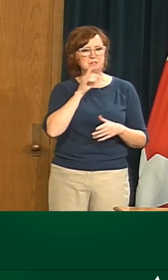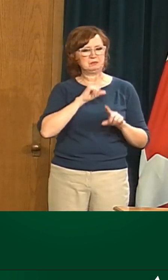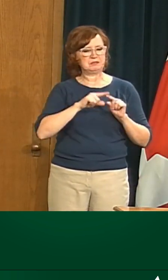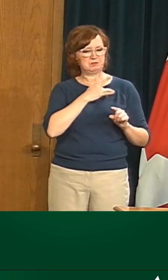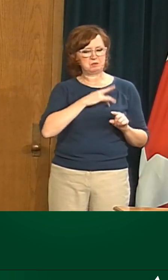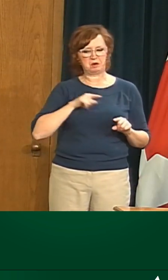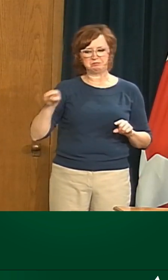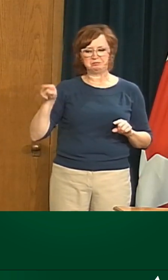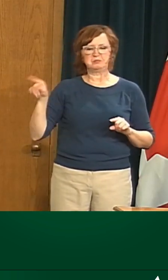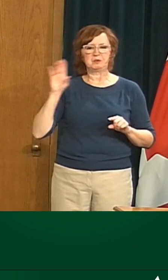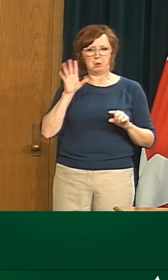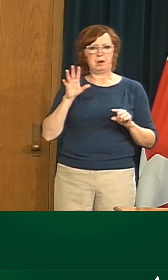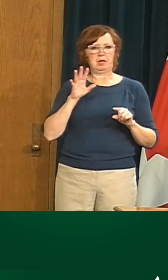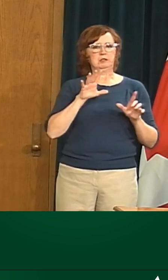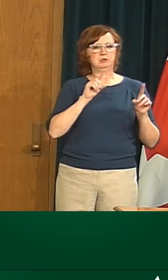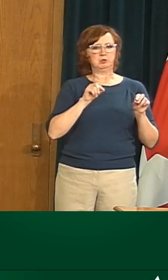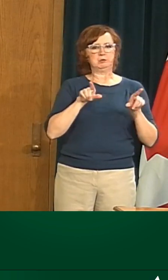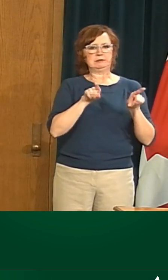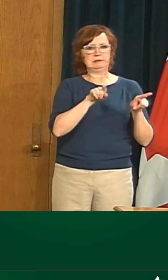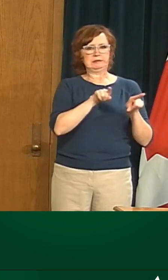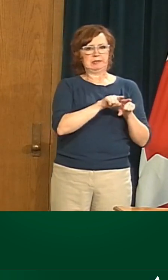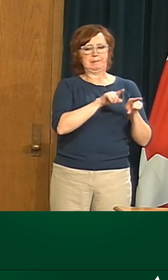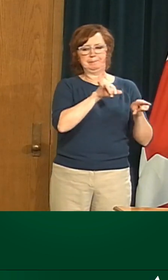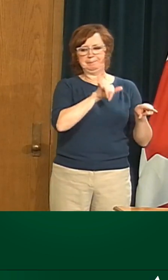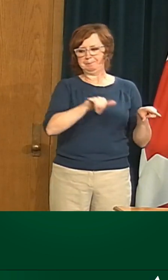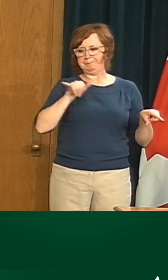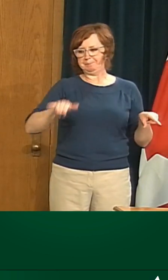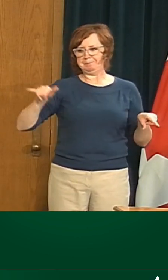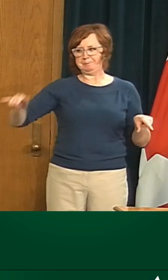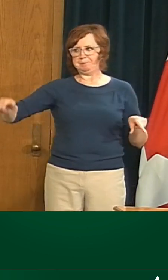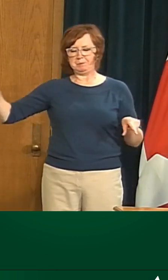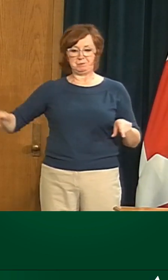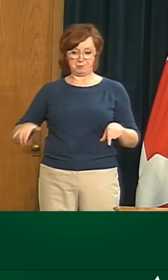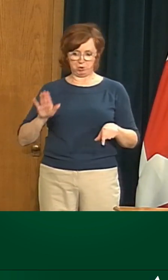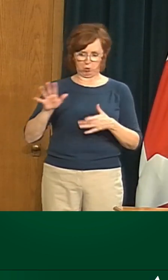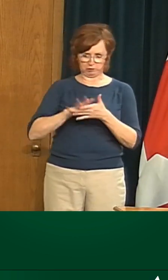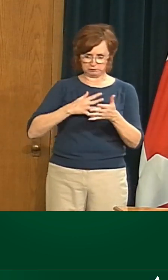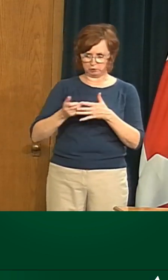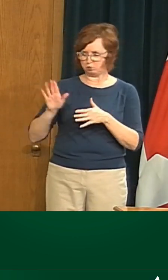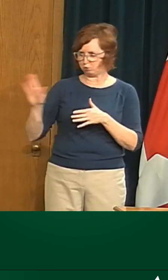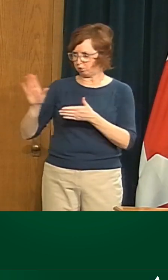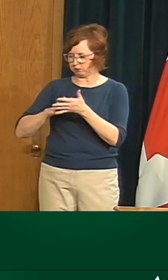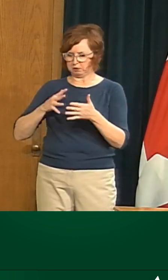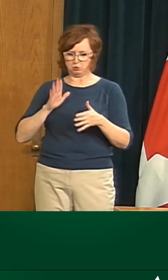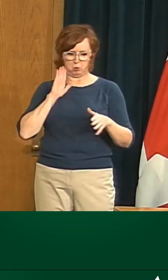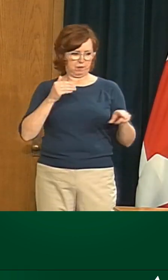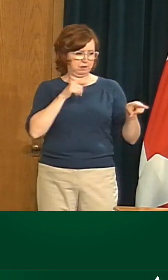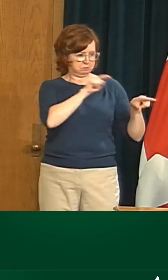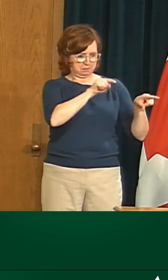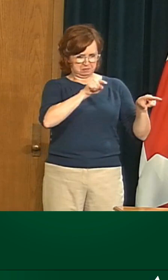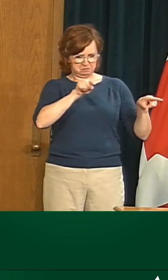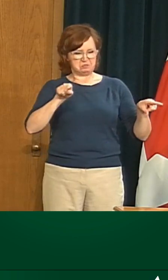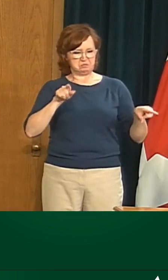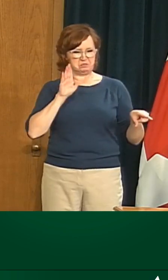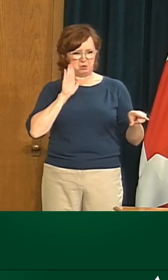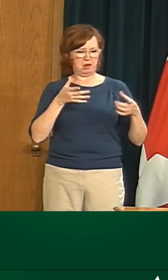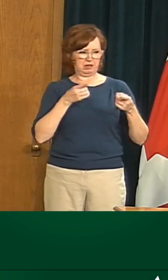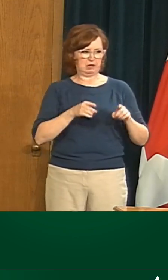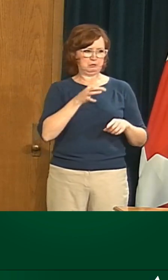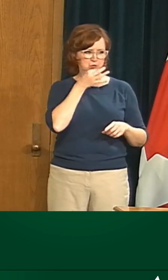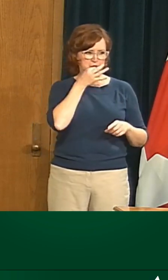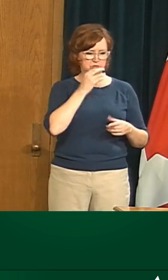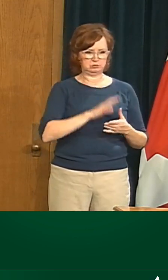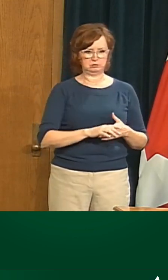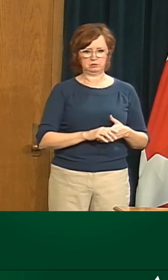other provinces coming forward with what their plans look like, and a variation of dates for implementation to maybe